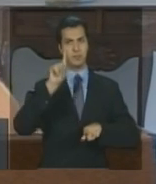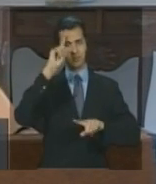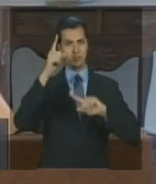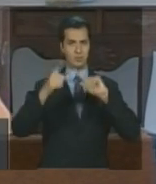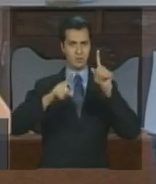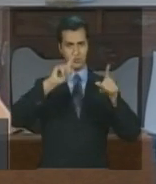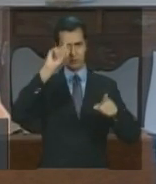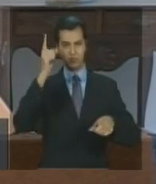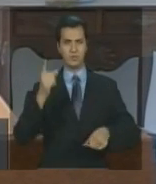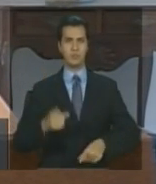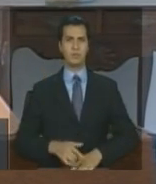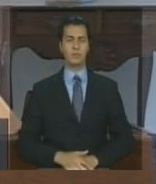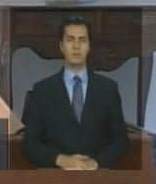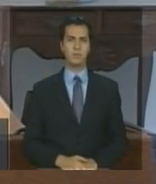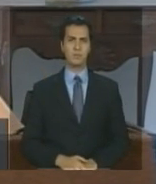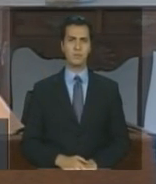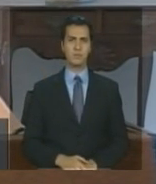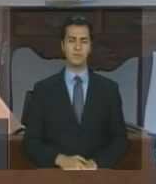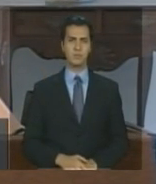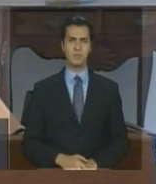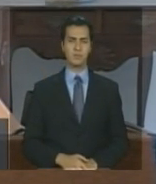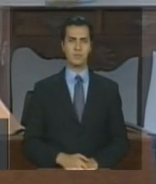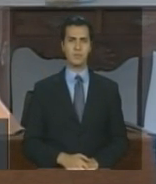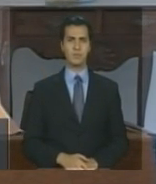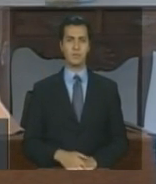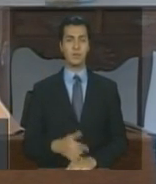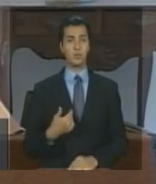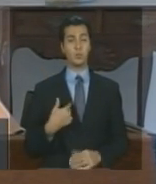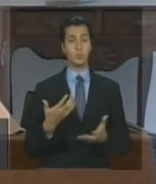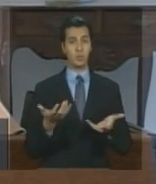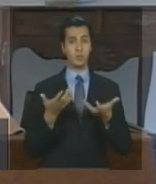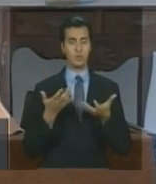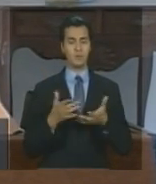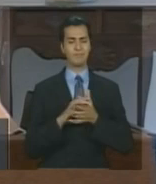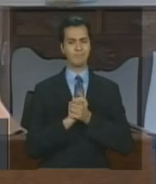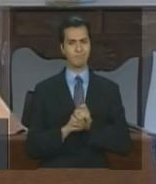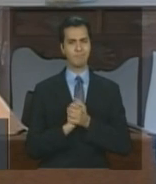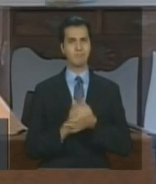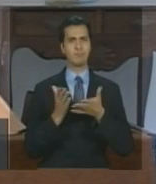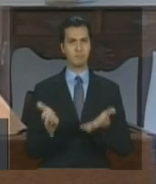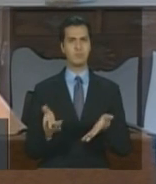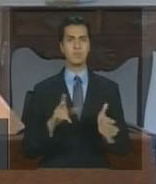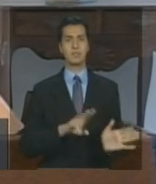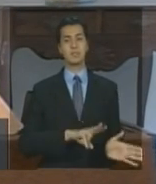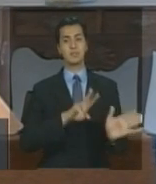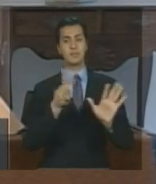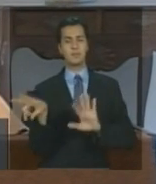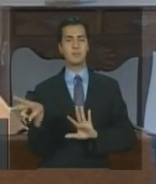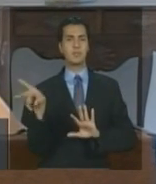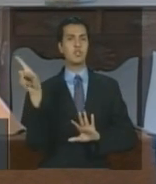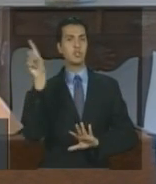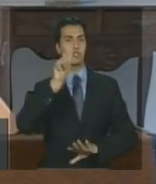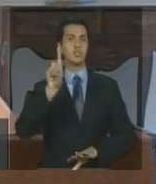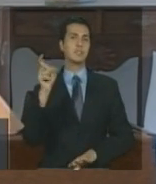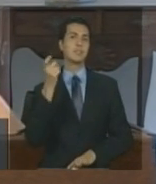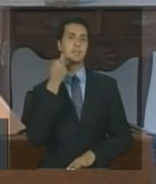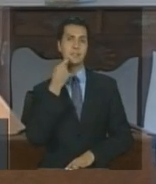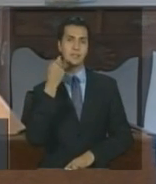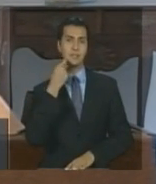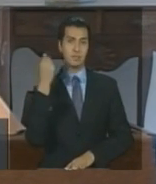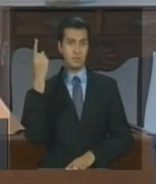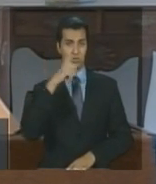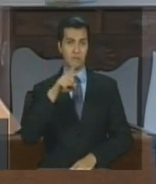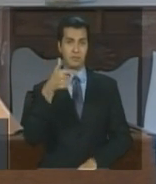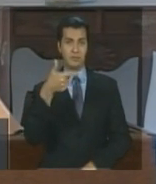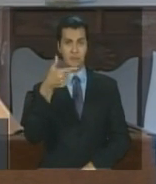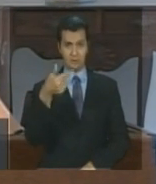in science, technology and innovation. Eu queria saudar a realização na próxima sexta-feira, dia 27.